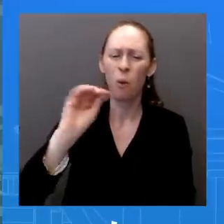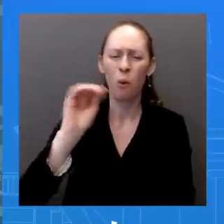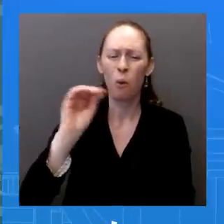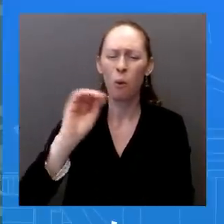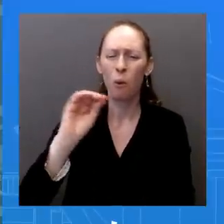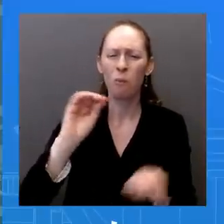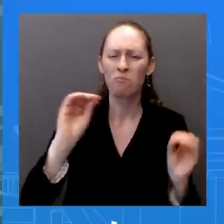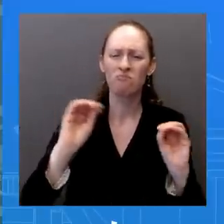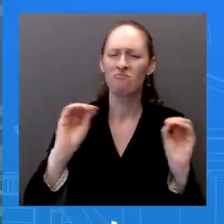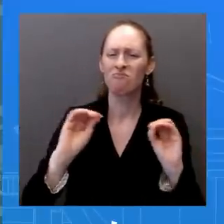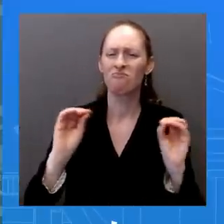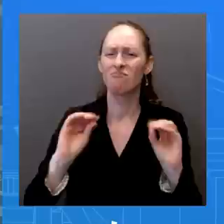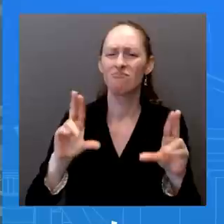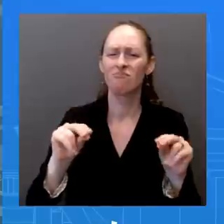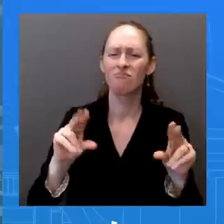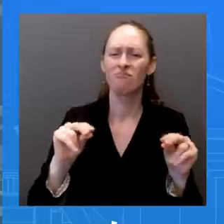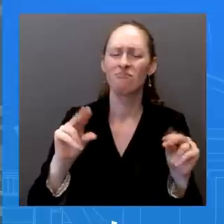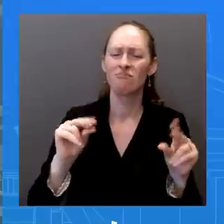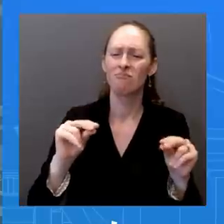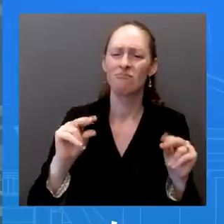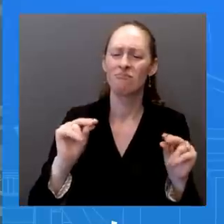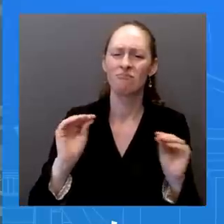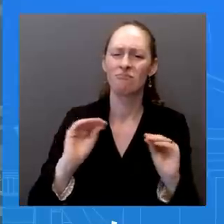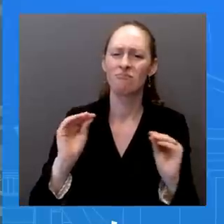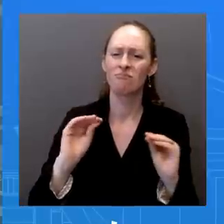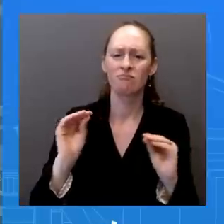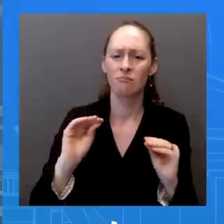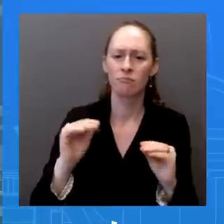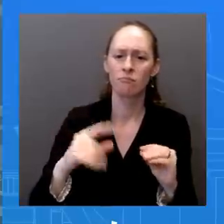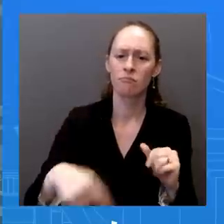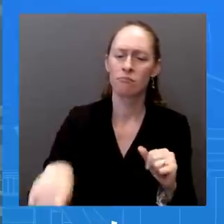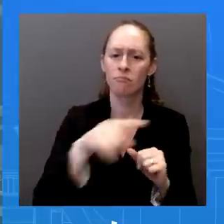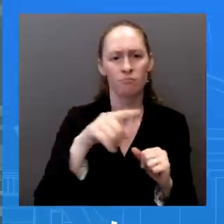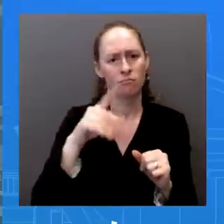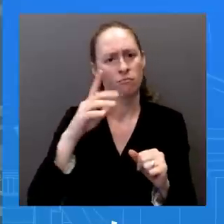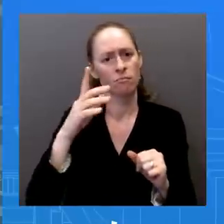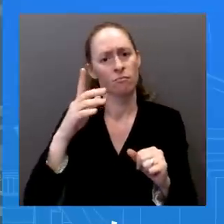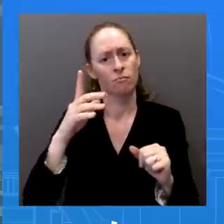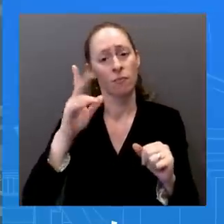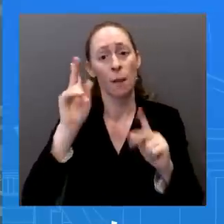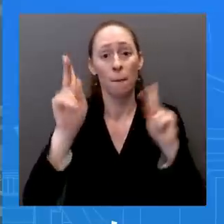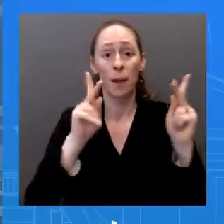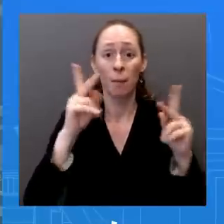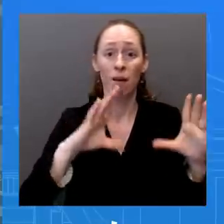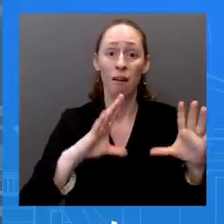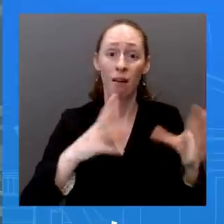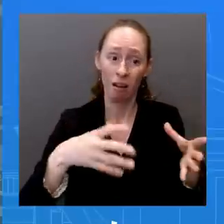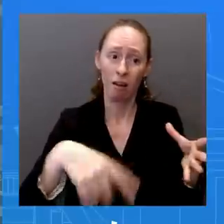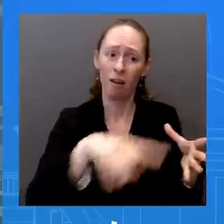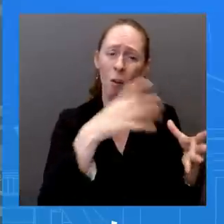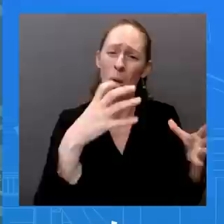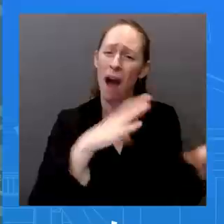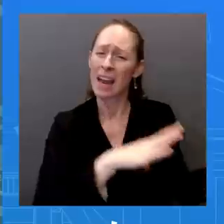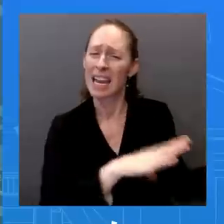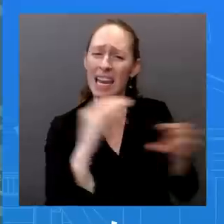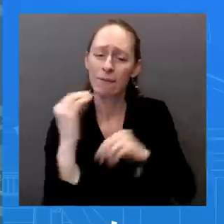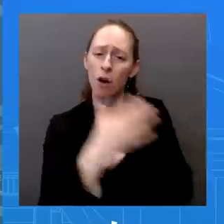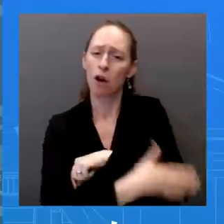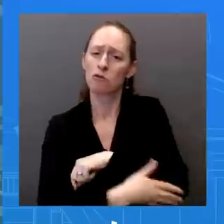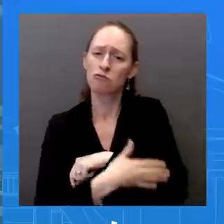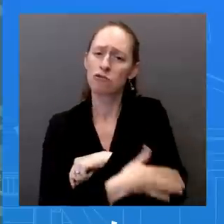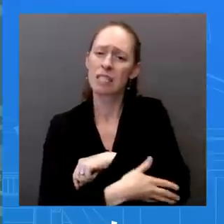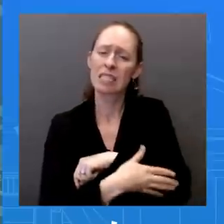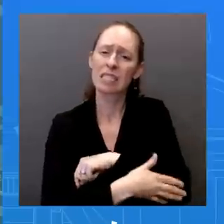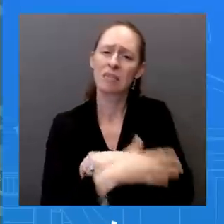communist countries as political stunt. Instead of maybe what they should do is call on their senators